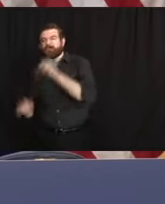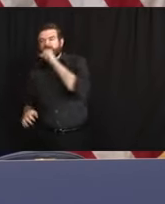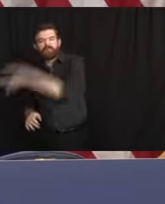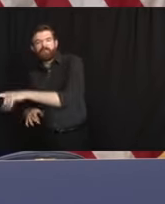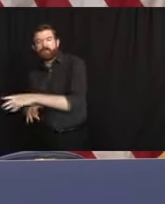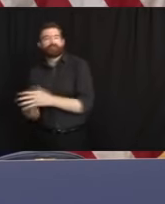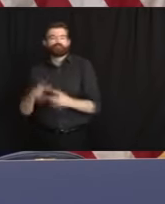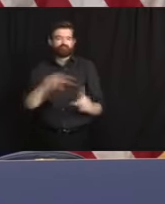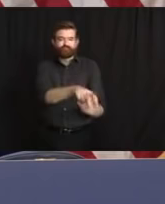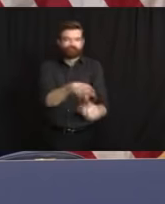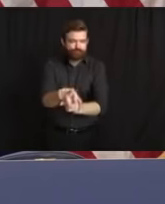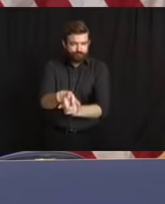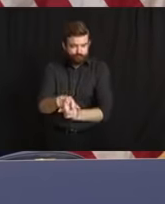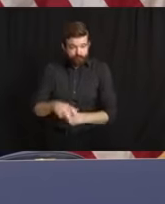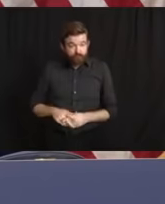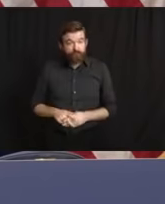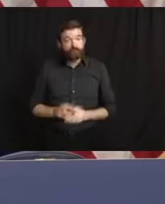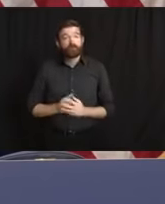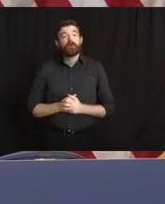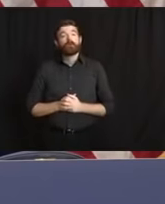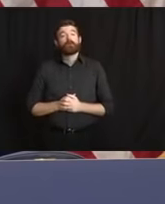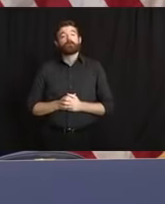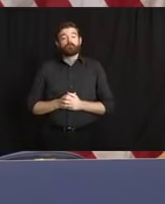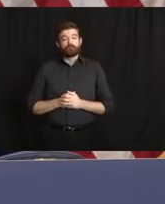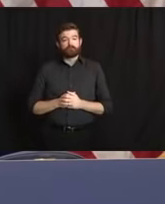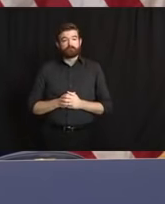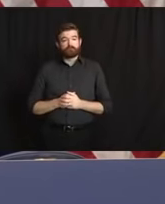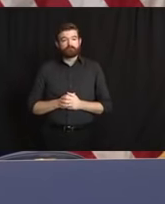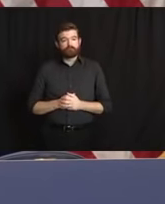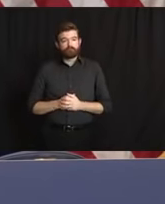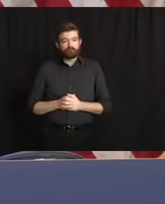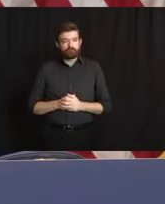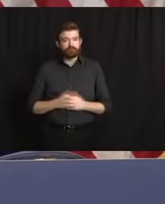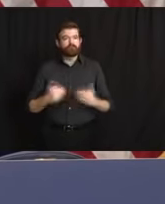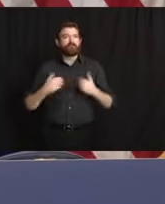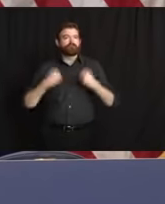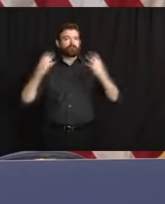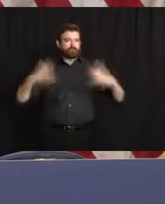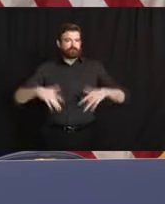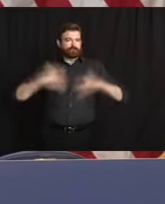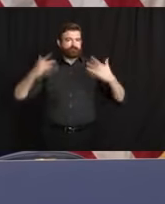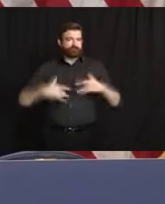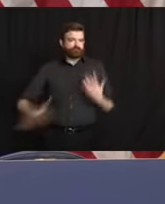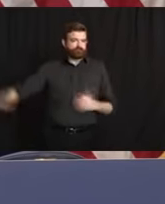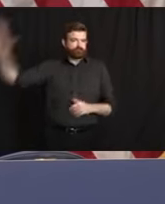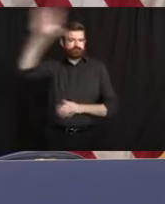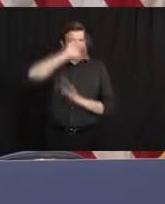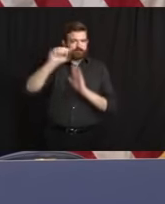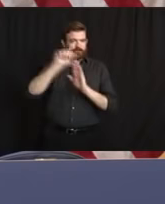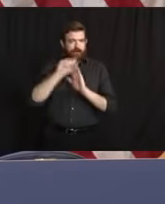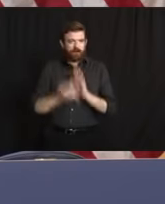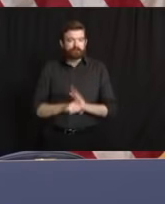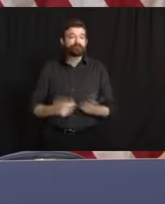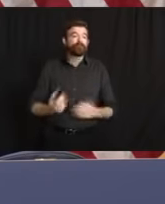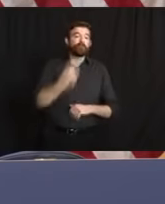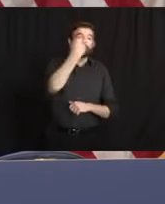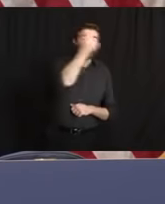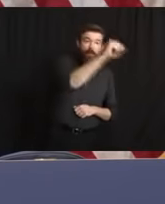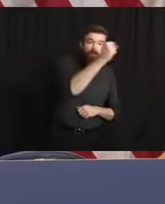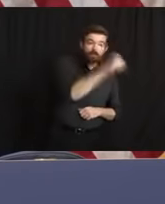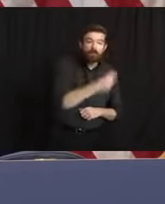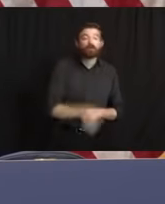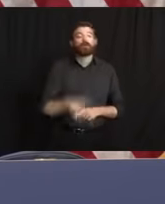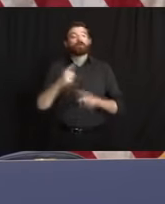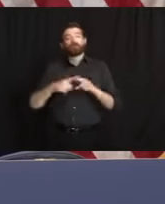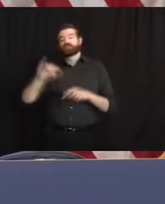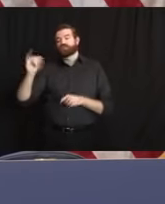well as Juneteenth celebrations, which the Rock is monitoring, and we trust, as it has been over the past several weeks,